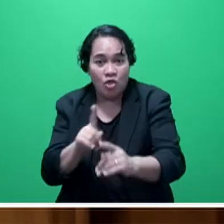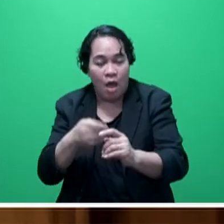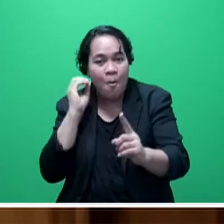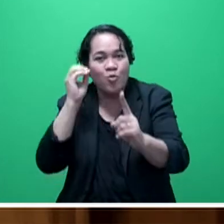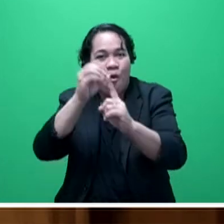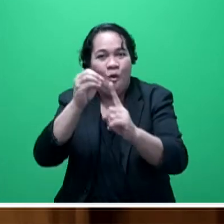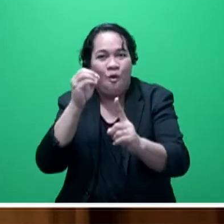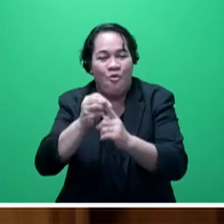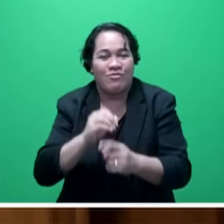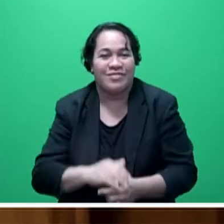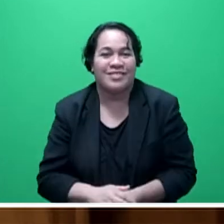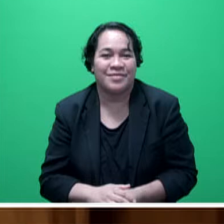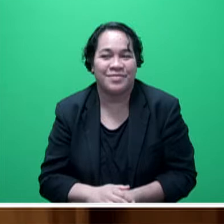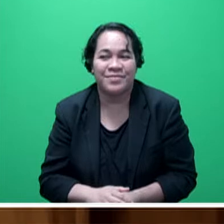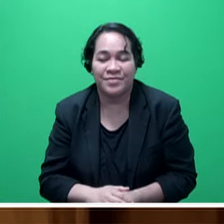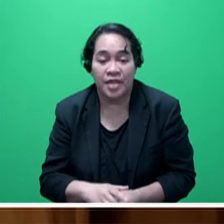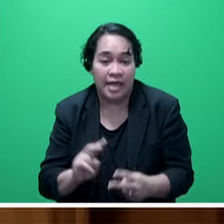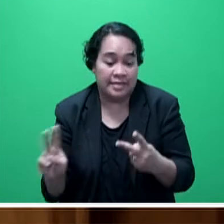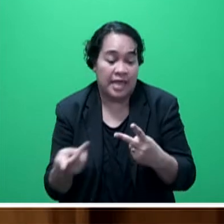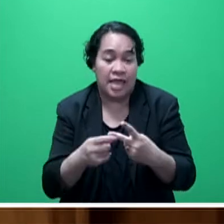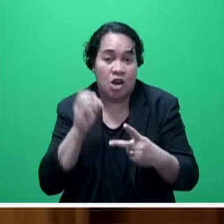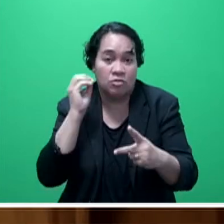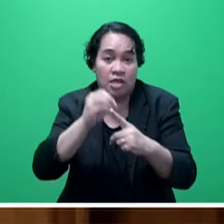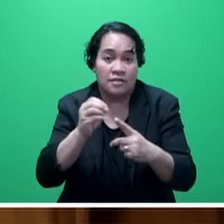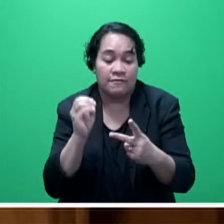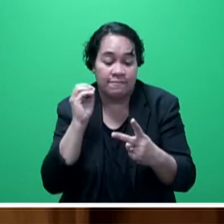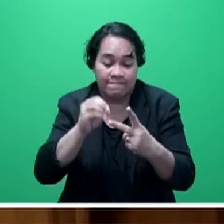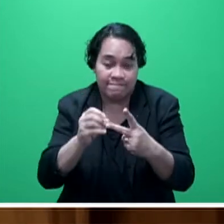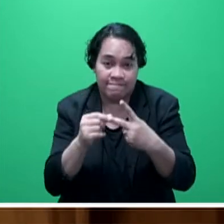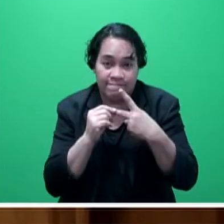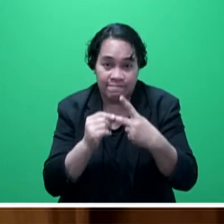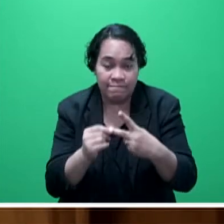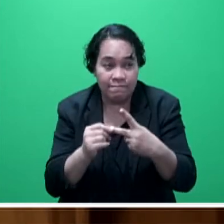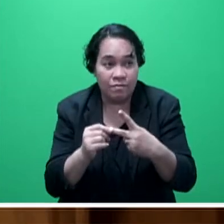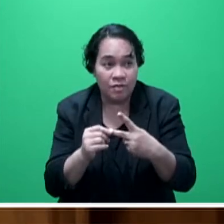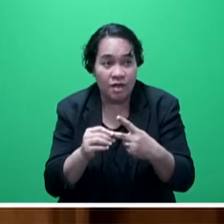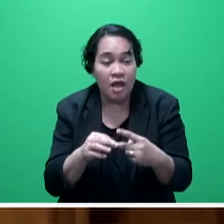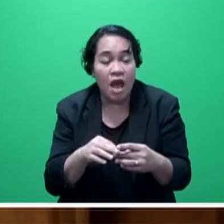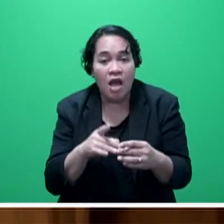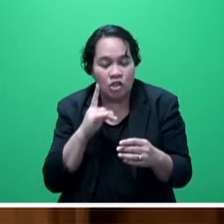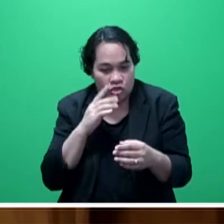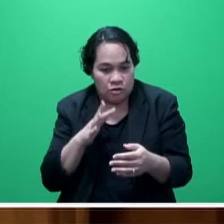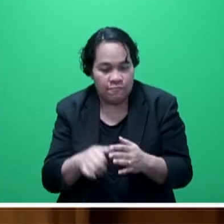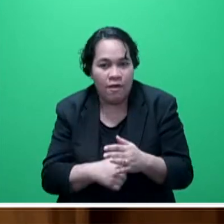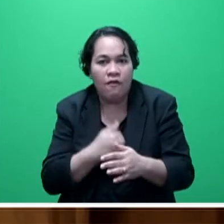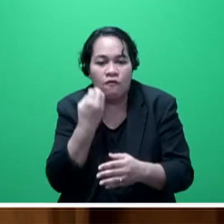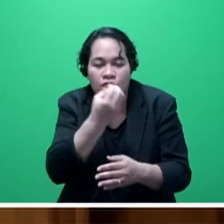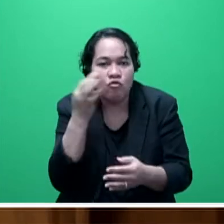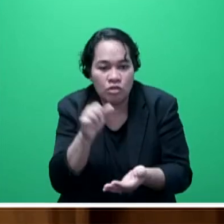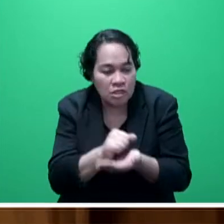goals. The second objective, Honourable Speaker, is fostering food security.